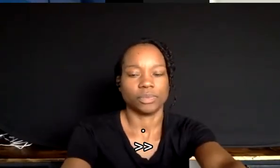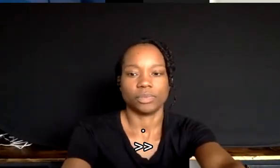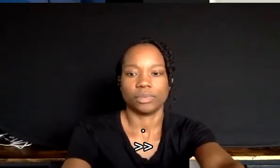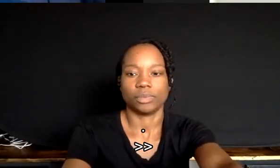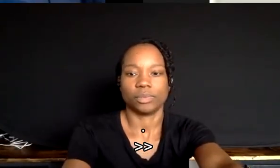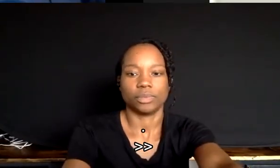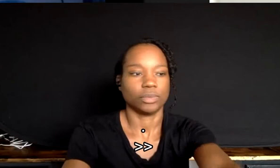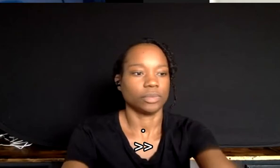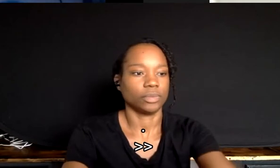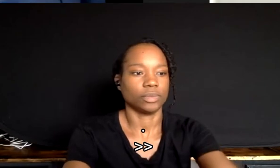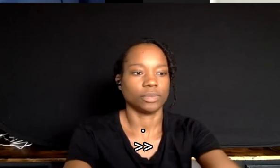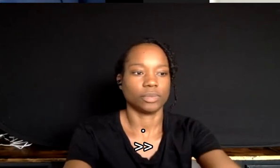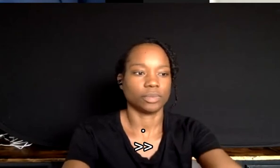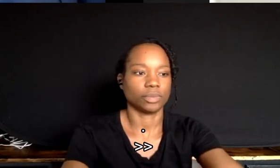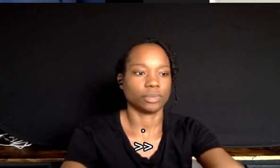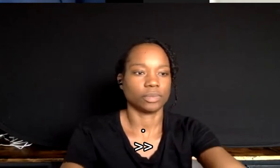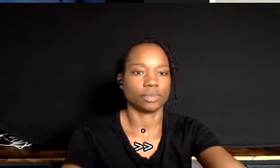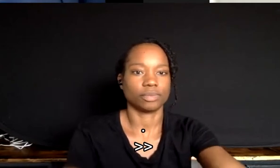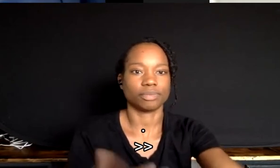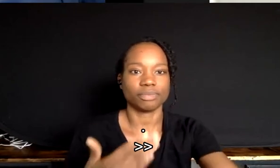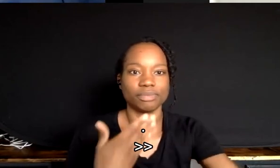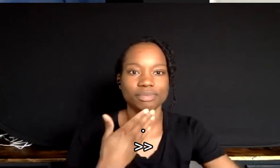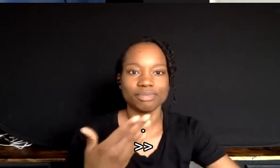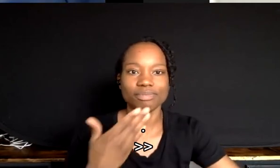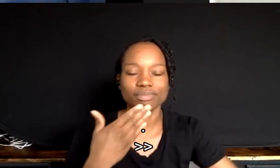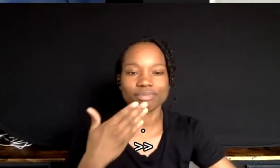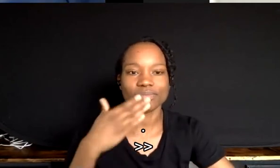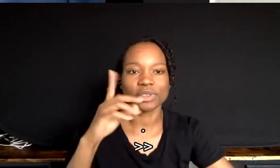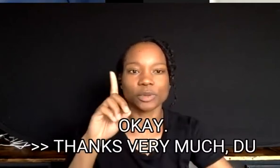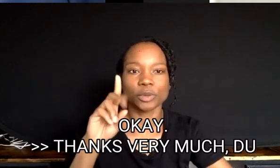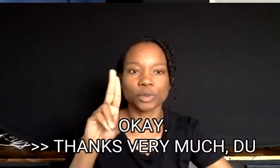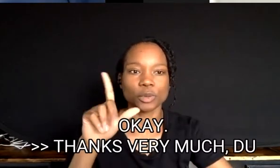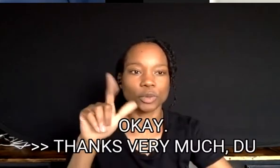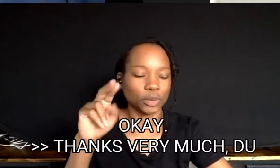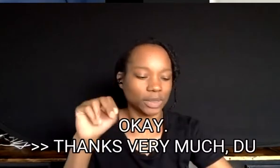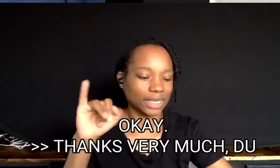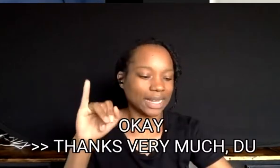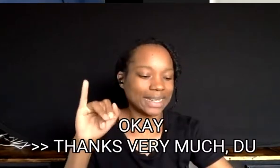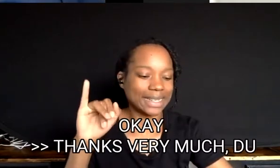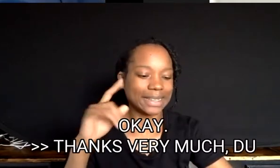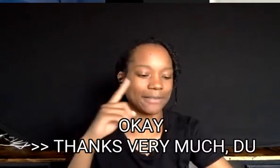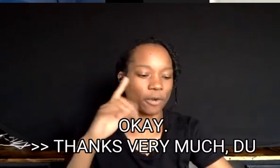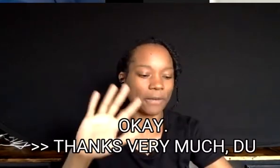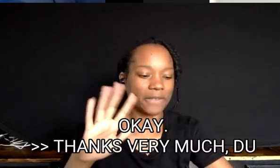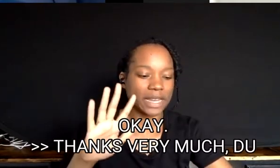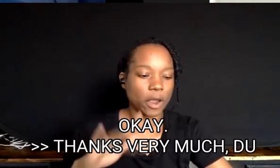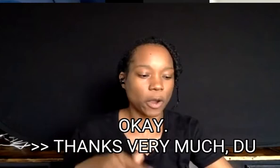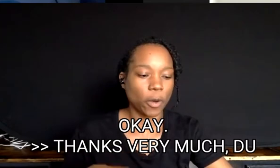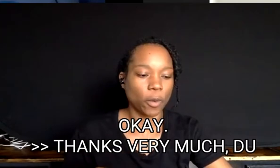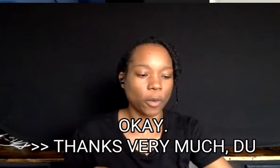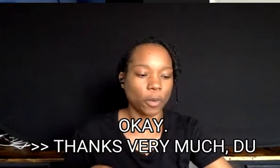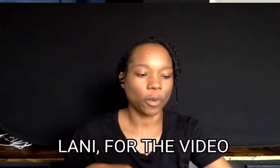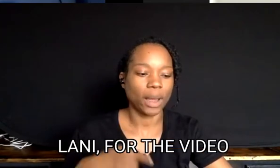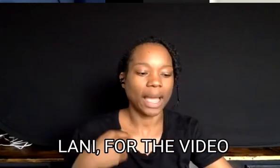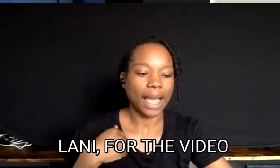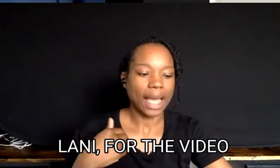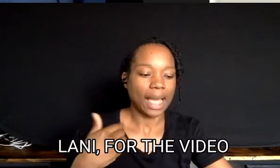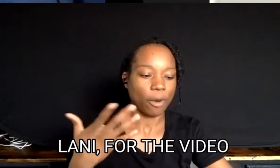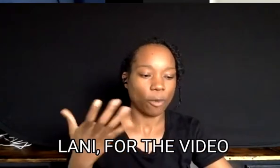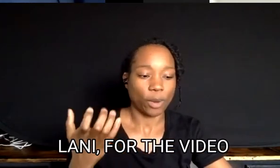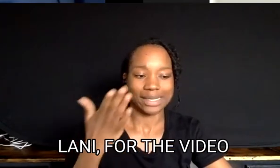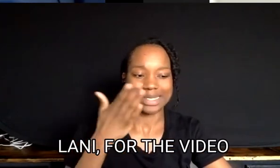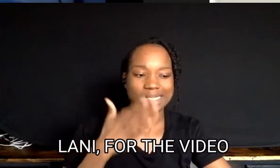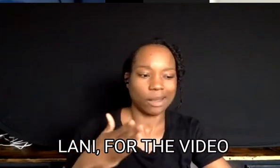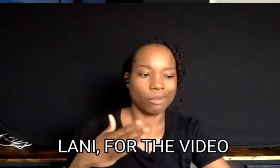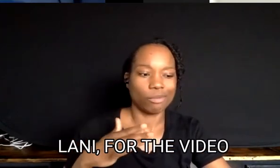Okay, thanks very much, Jelani, for the video. And I'd just like to get a few responses from